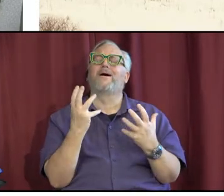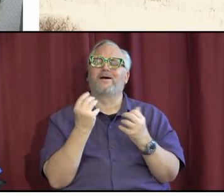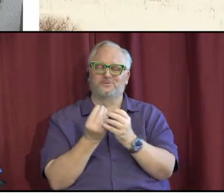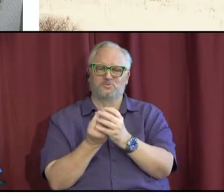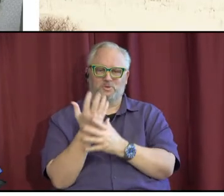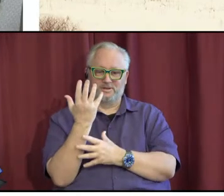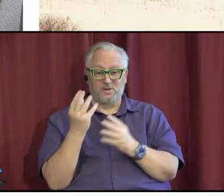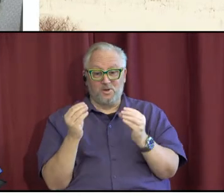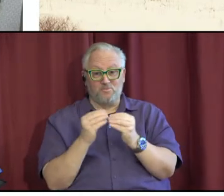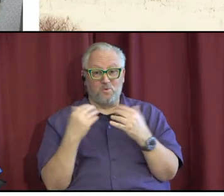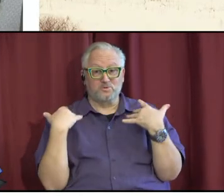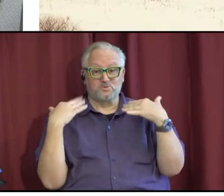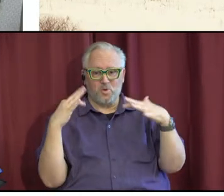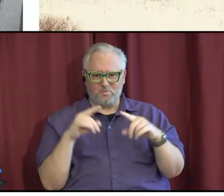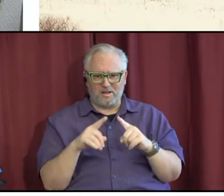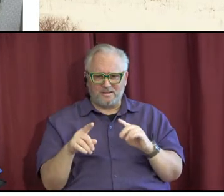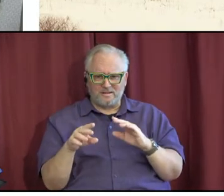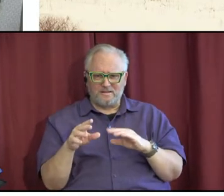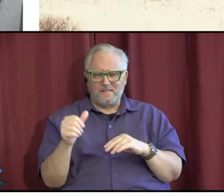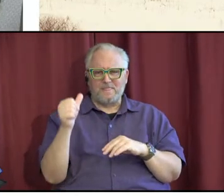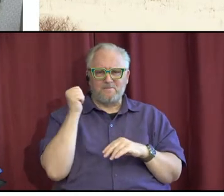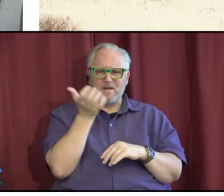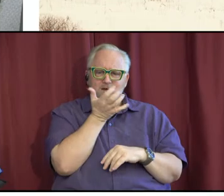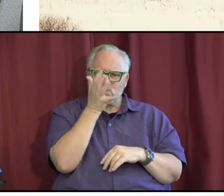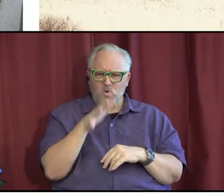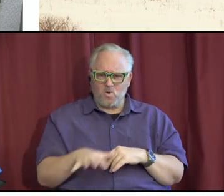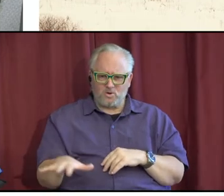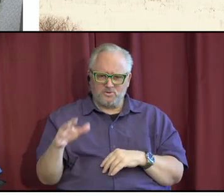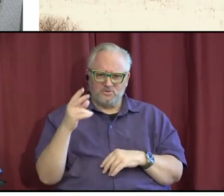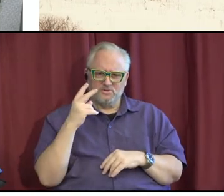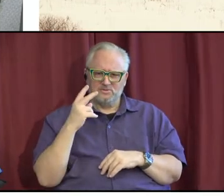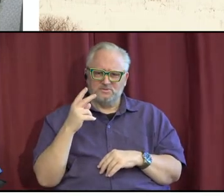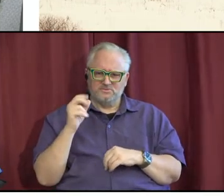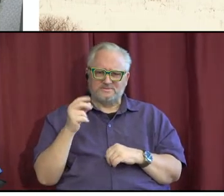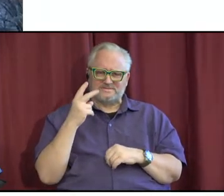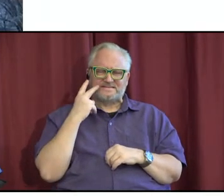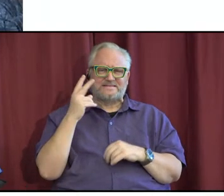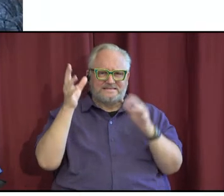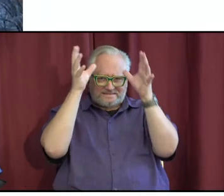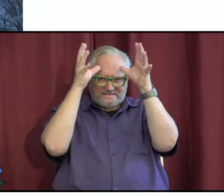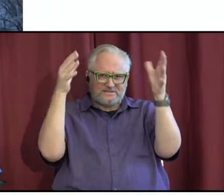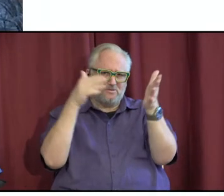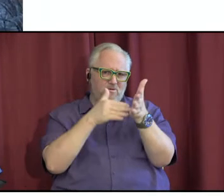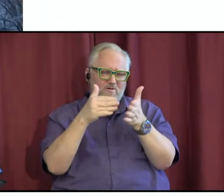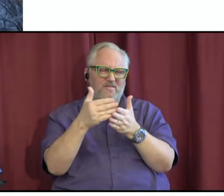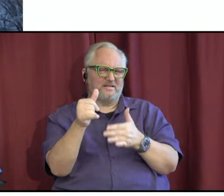More snow. But we have some deer in the backyard. That's a picture of our backyard.